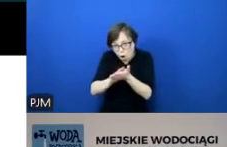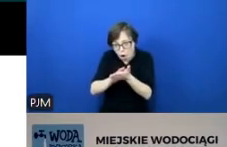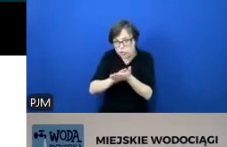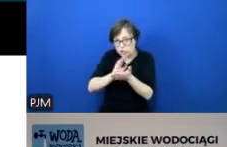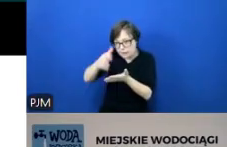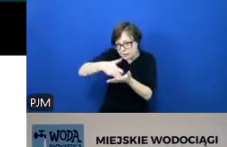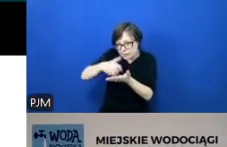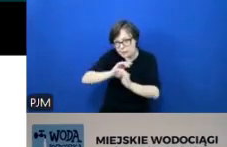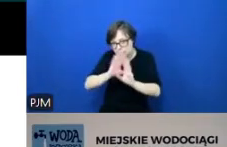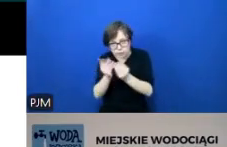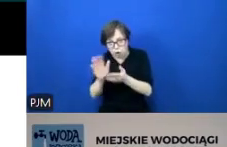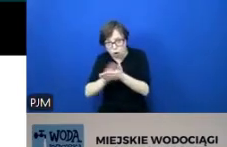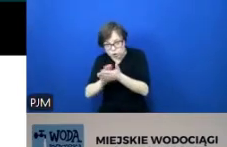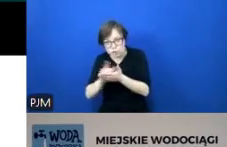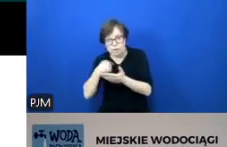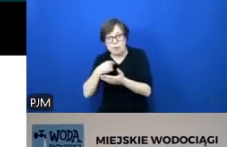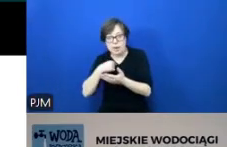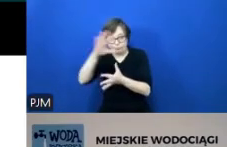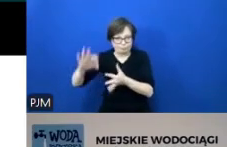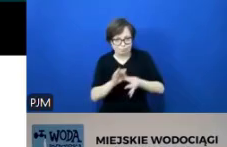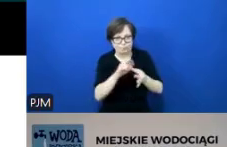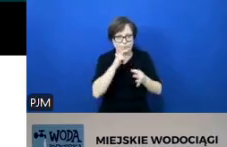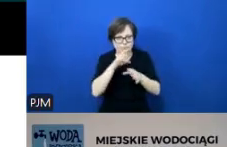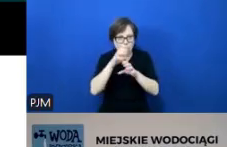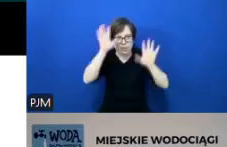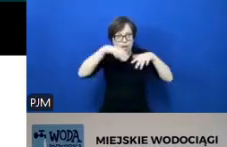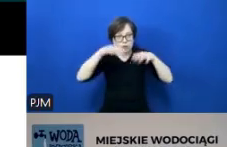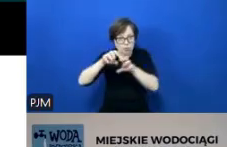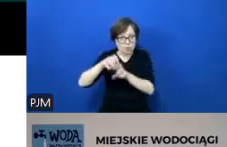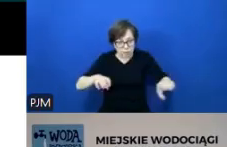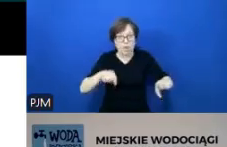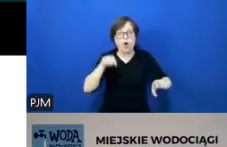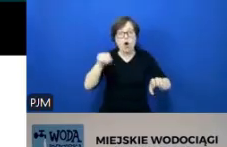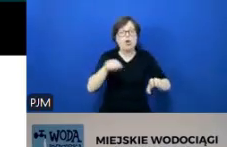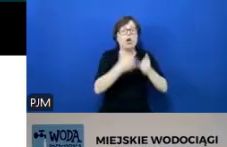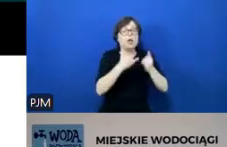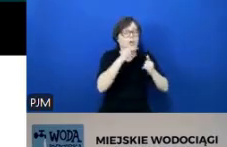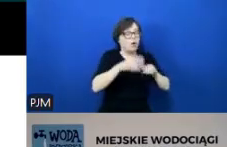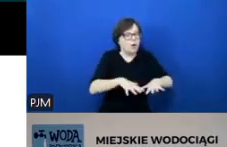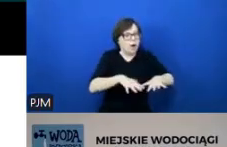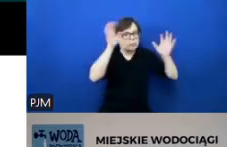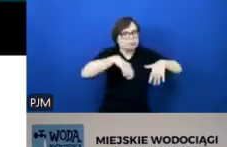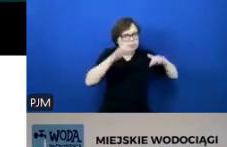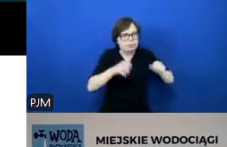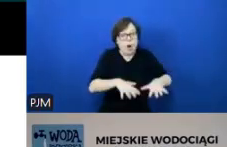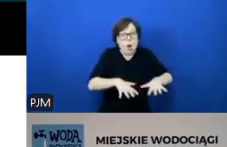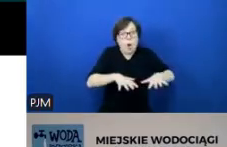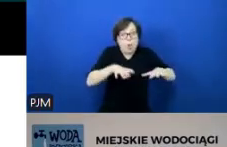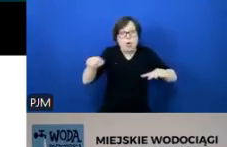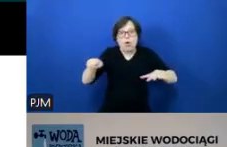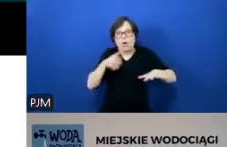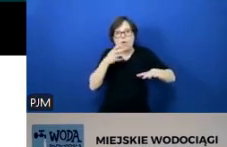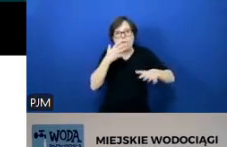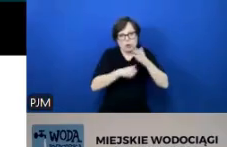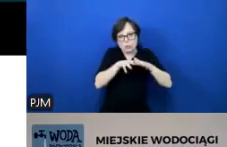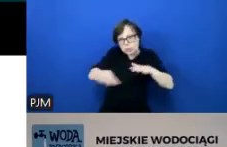we connected them with the rainwater system, and they are functioning now as water reservoirs